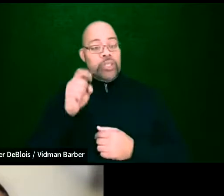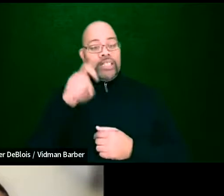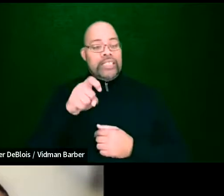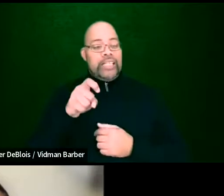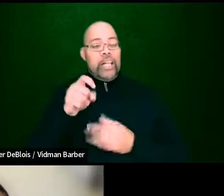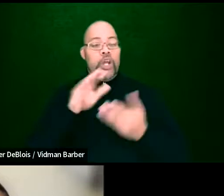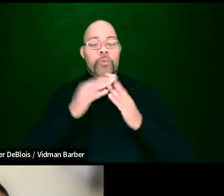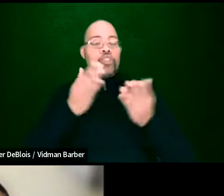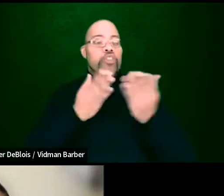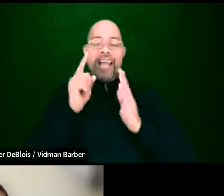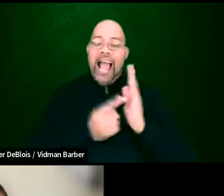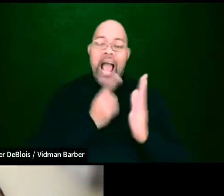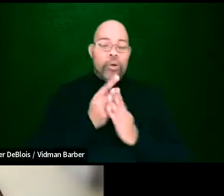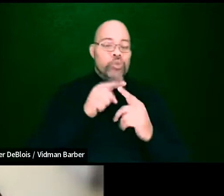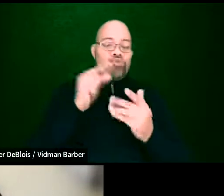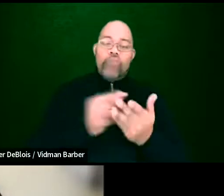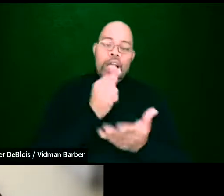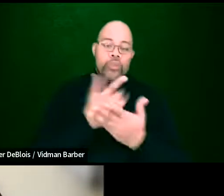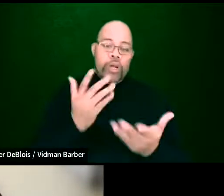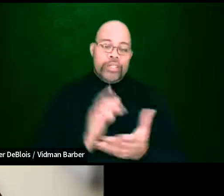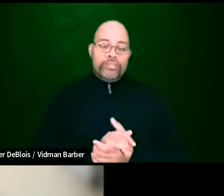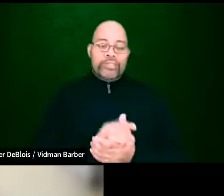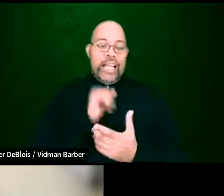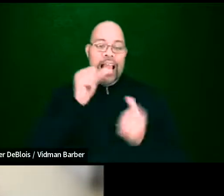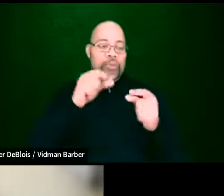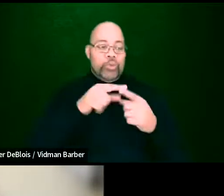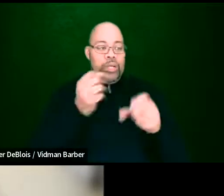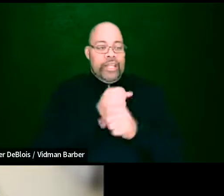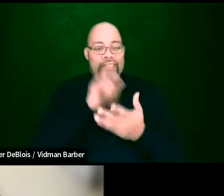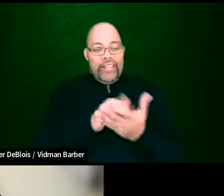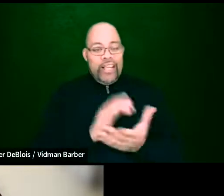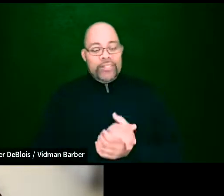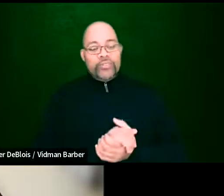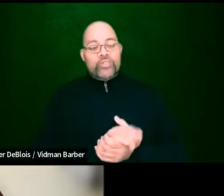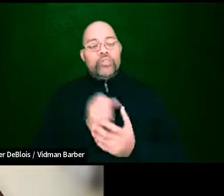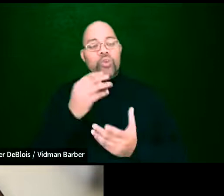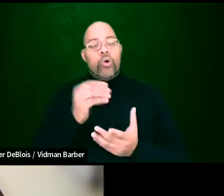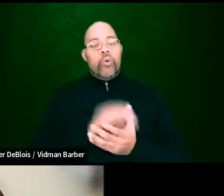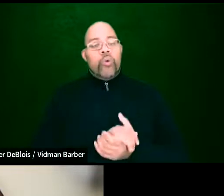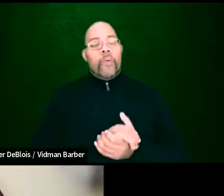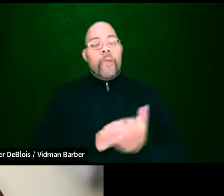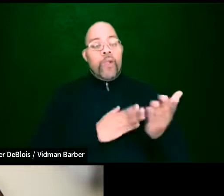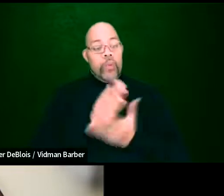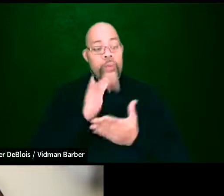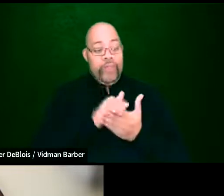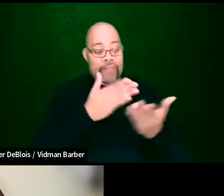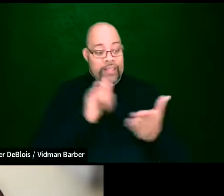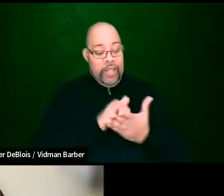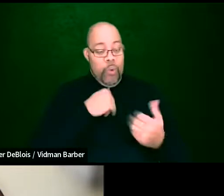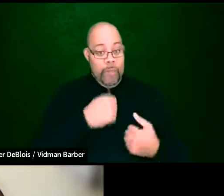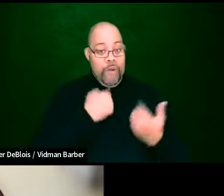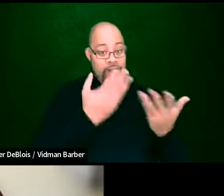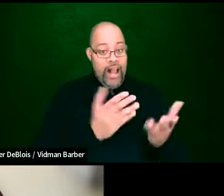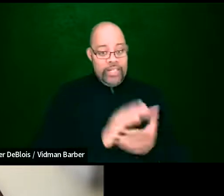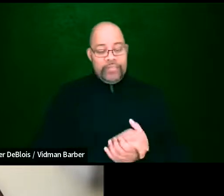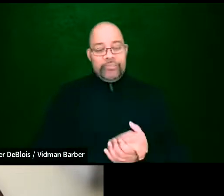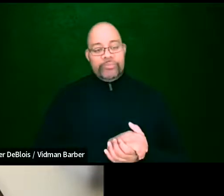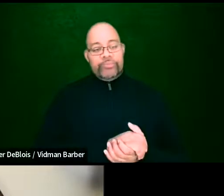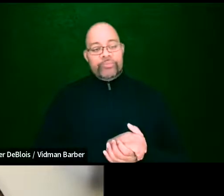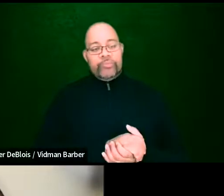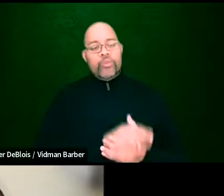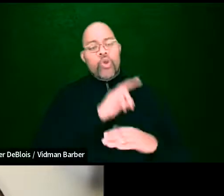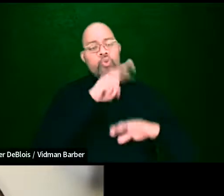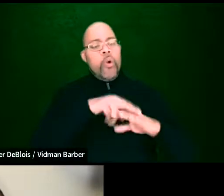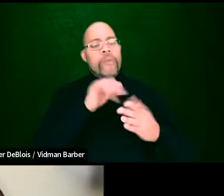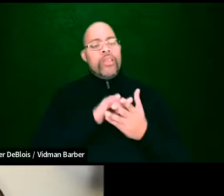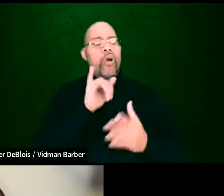community service hours in order to graduate, and they haven't been able to get them. And so through these things that we're providing, normally it would